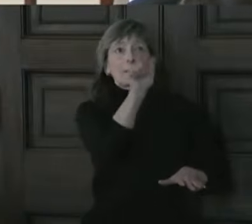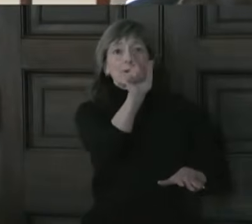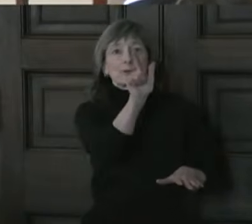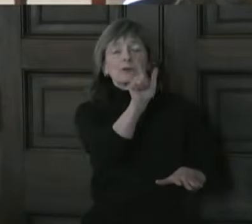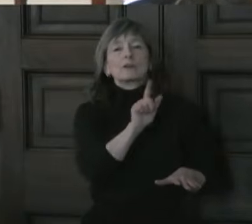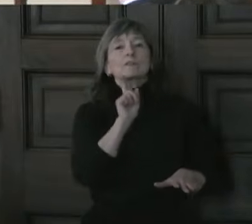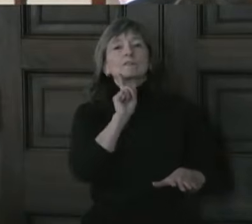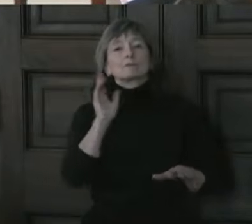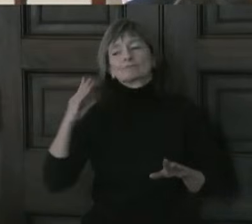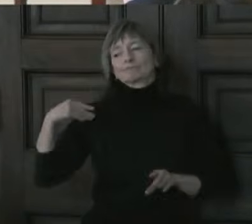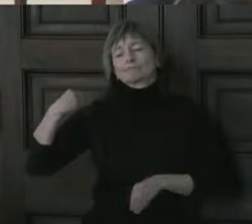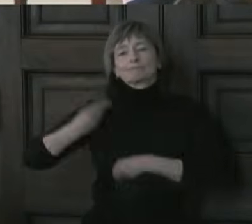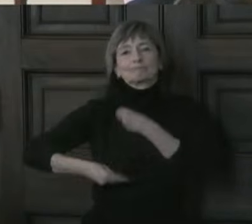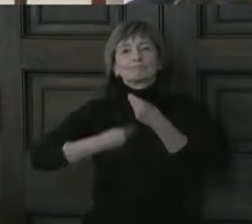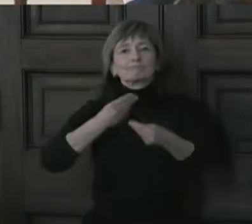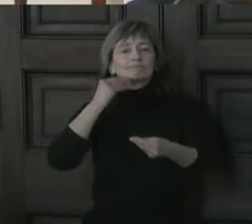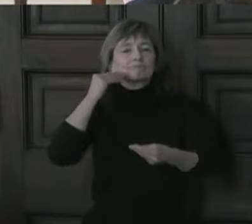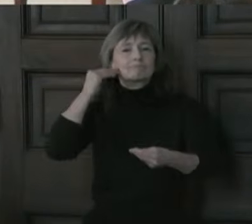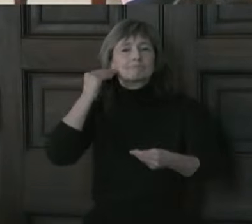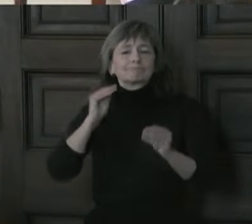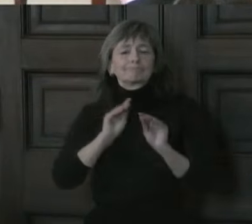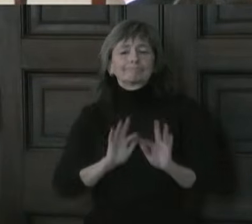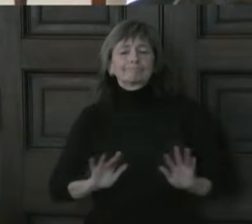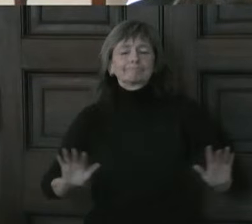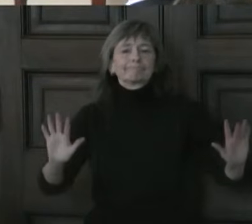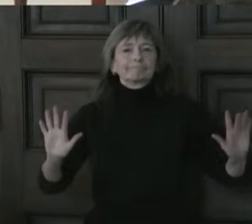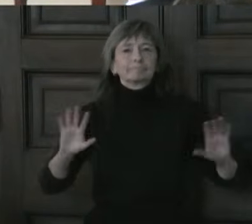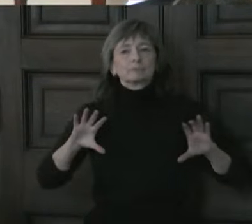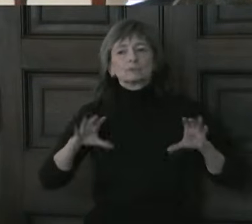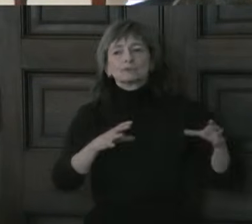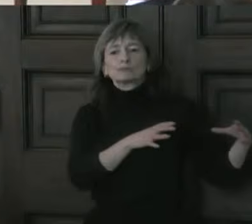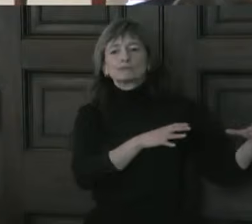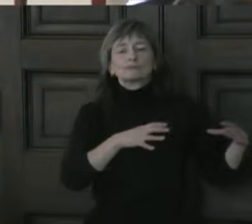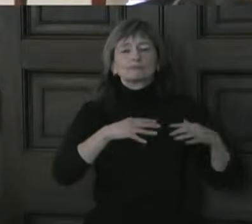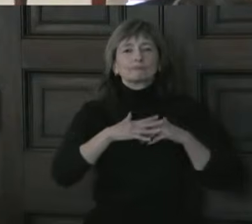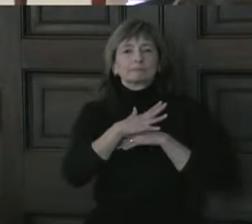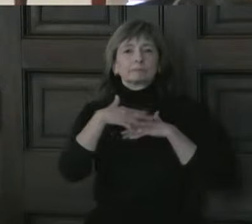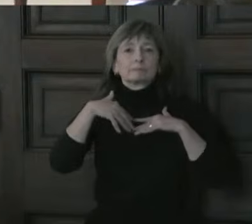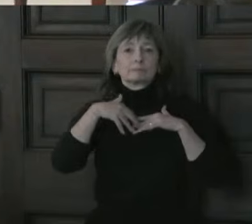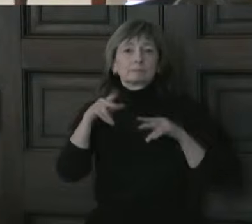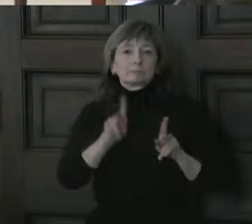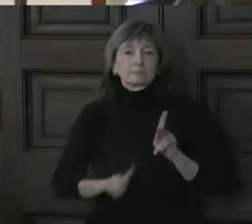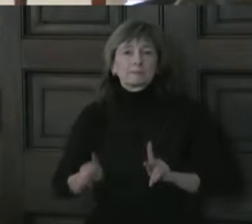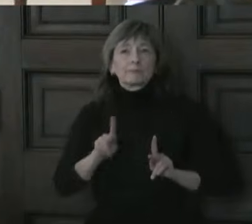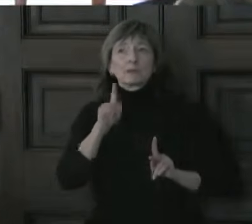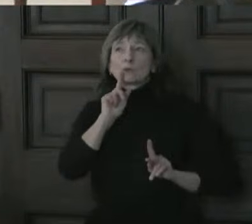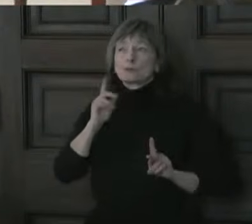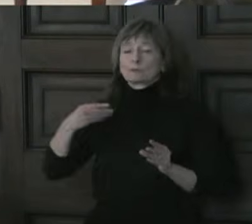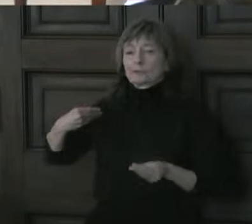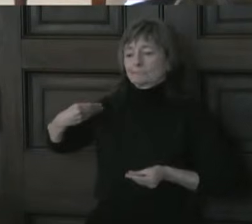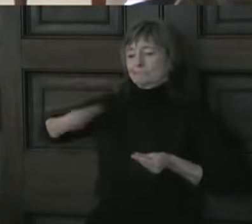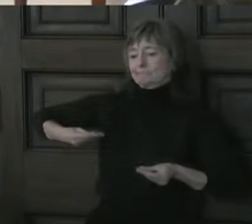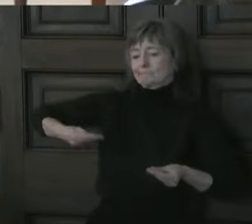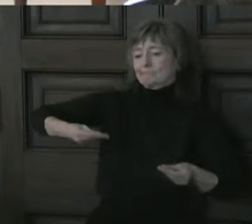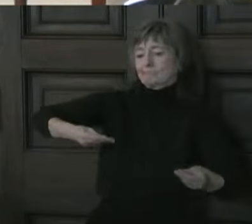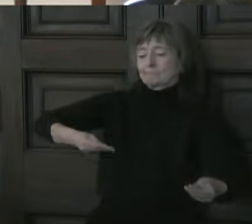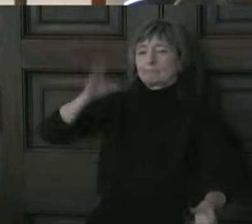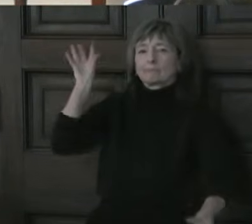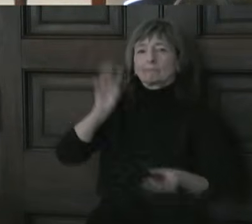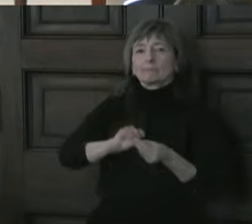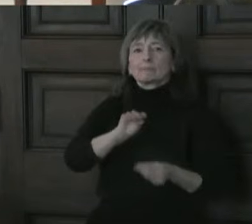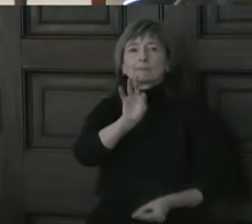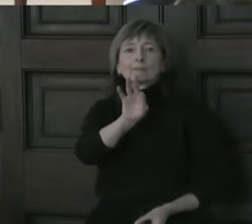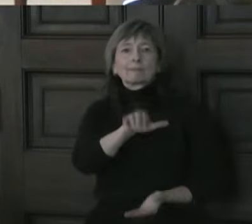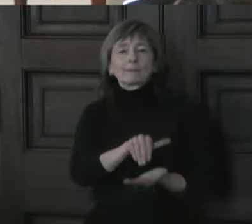the ancestral homelands of many diverse populations of Indigenous peoples who have contributed to 9,000